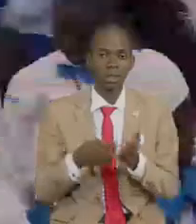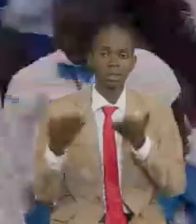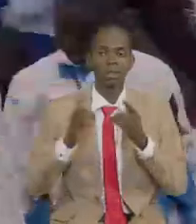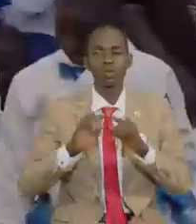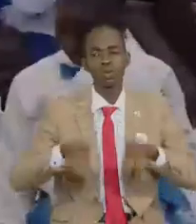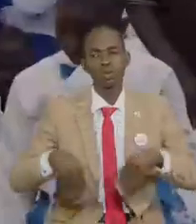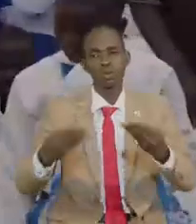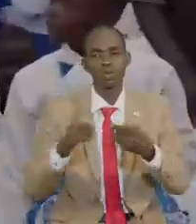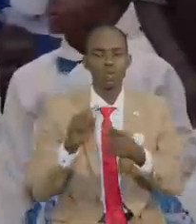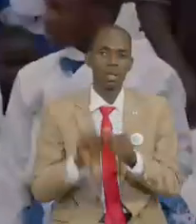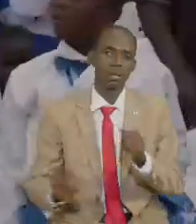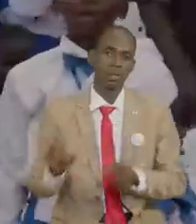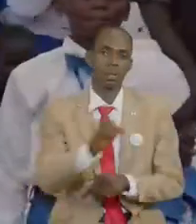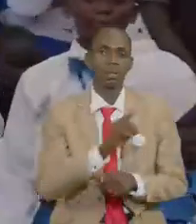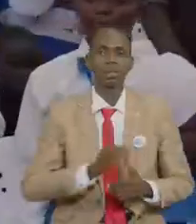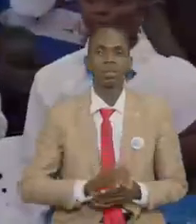everyone.